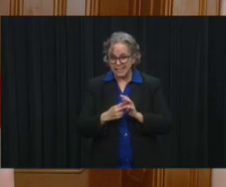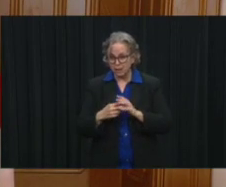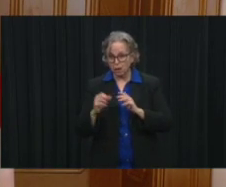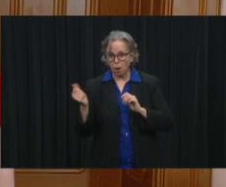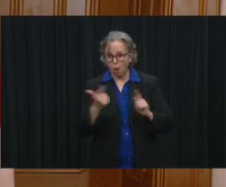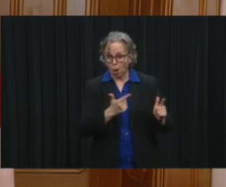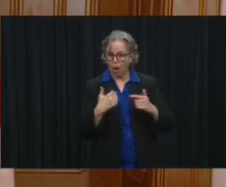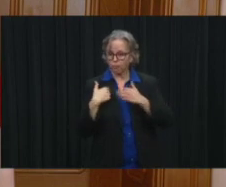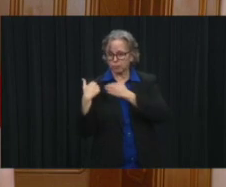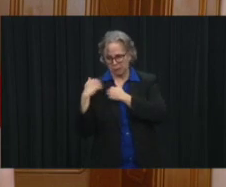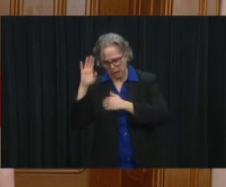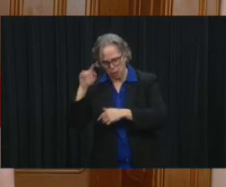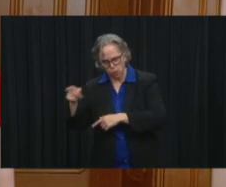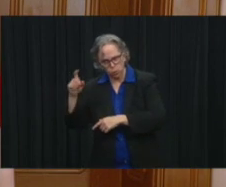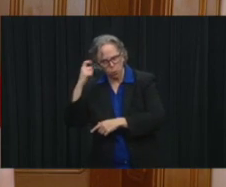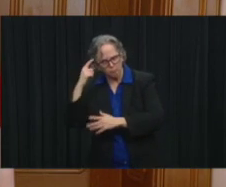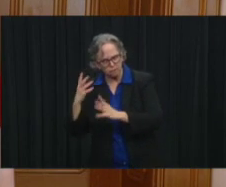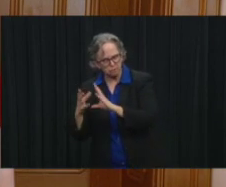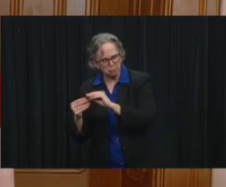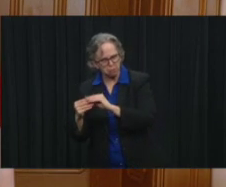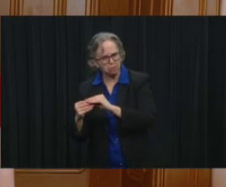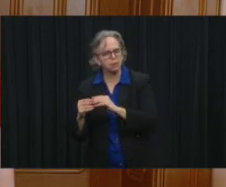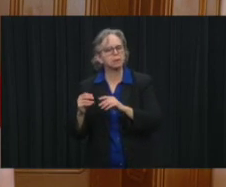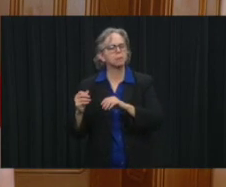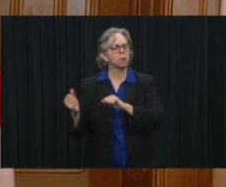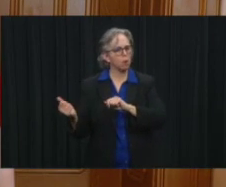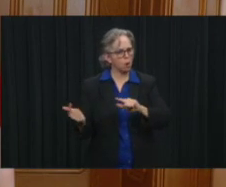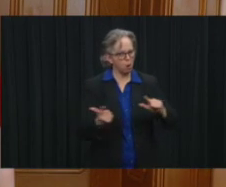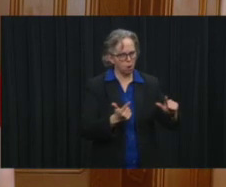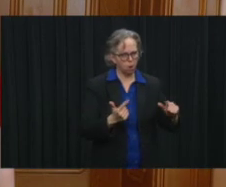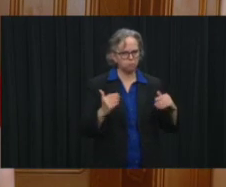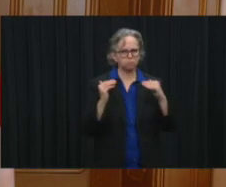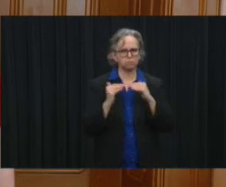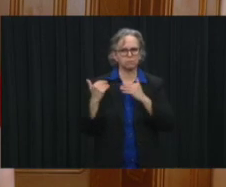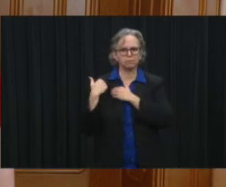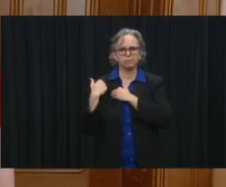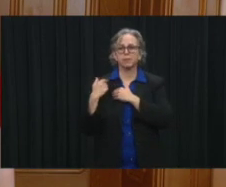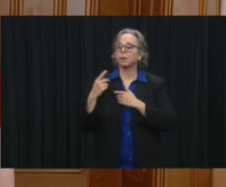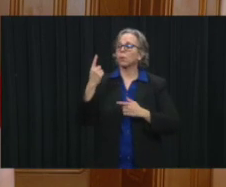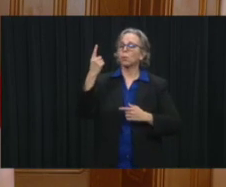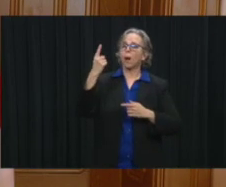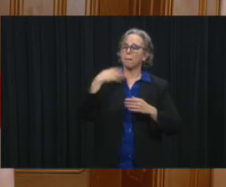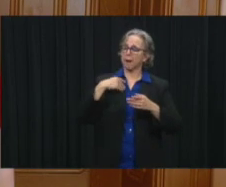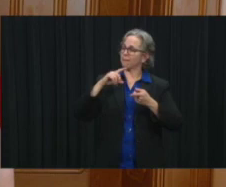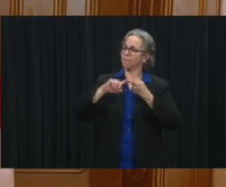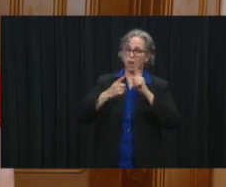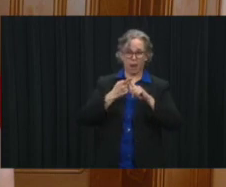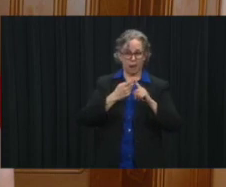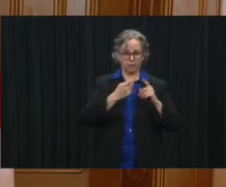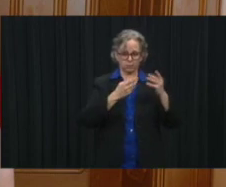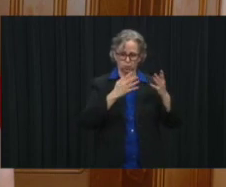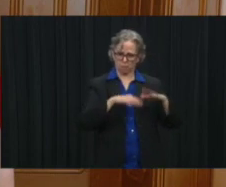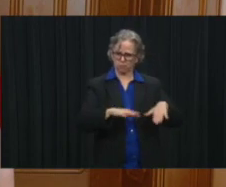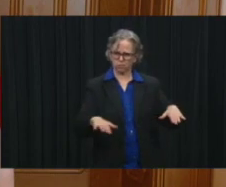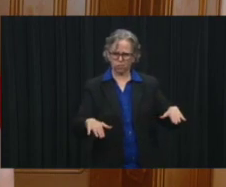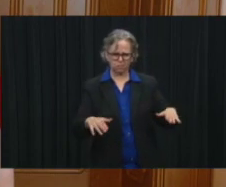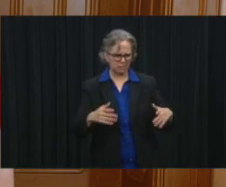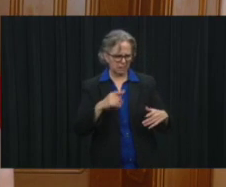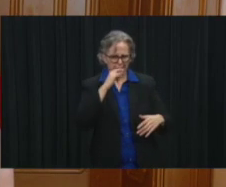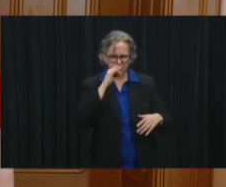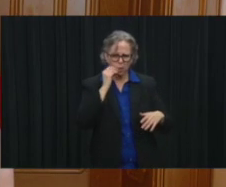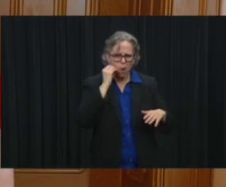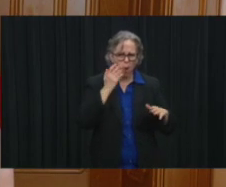story from a friend of mine about how she is organizing kids who are home from school to make masks using their mom's sewing